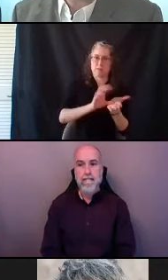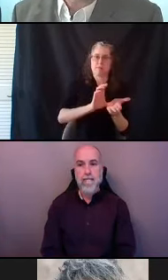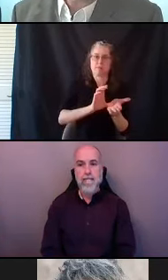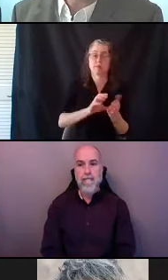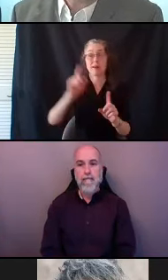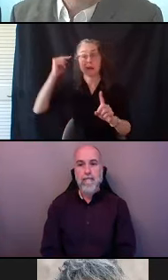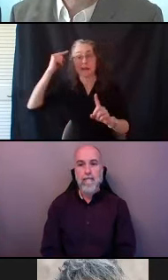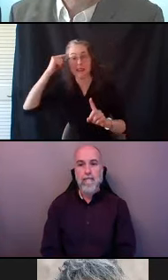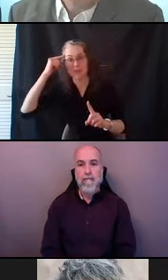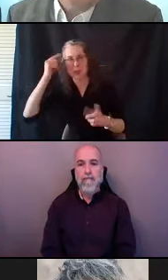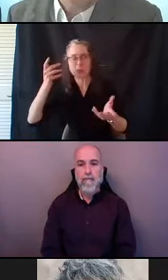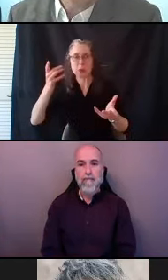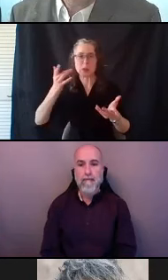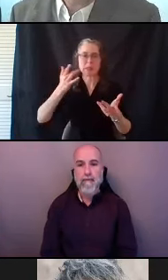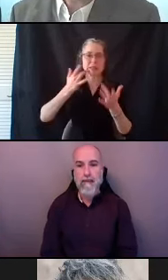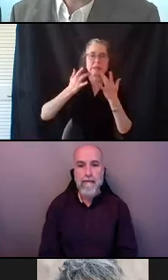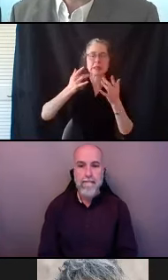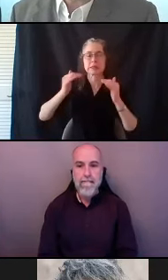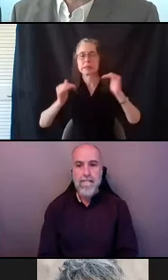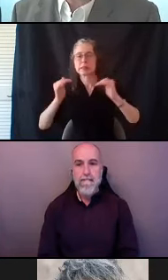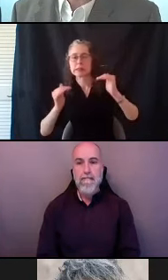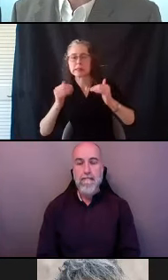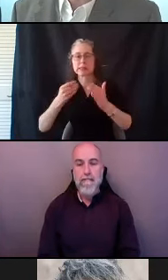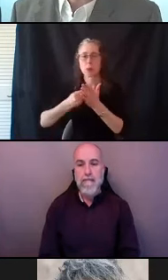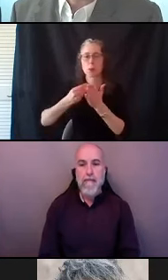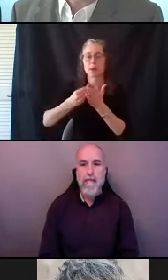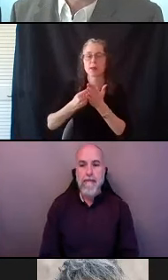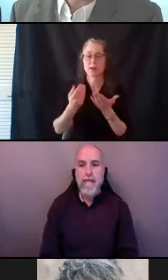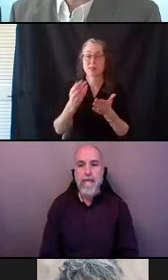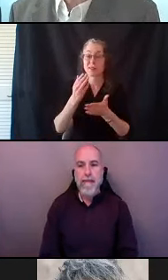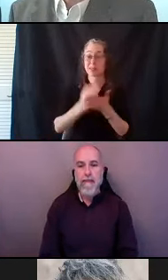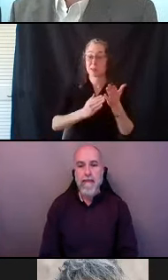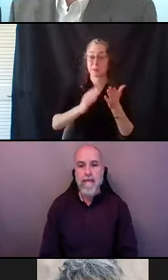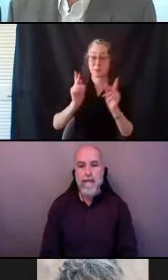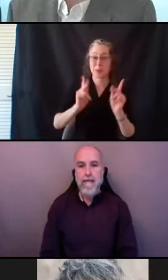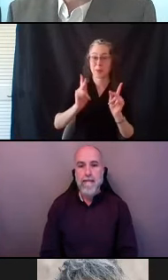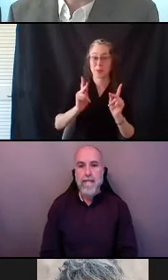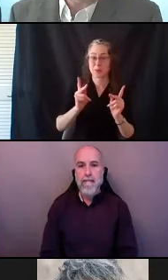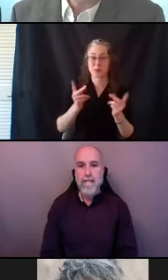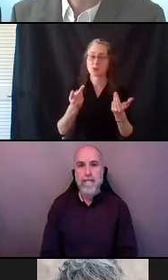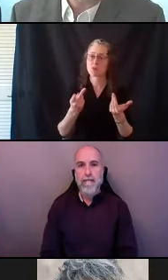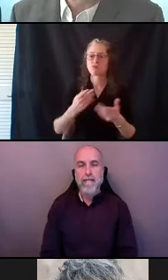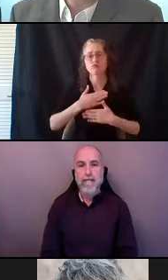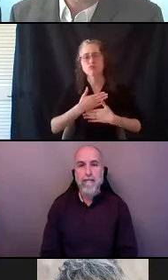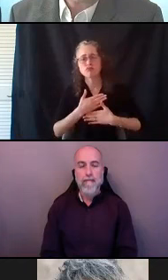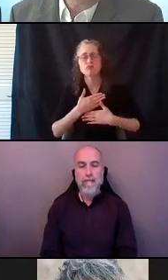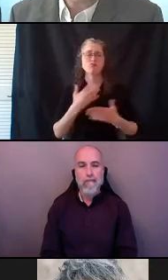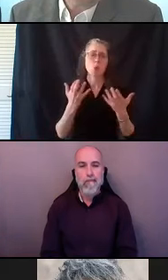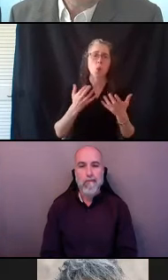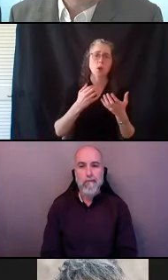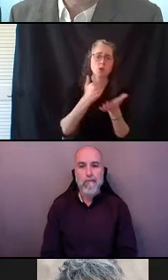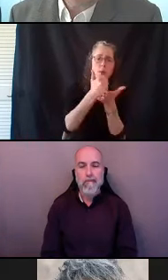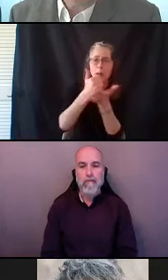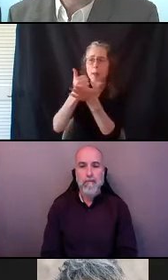Governments and such want to be cost effective. So or some people do it because they're good, caring folks and want to meet the needs